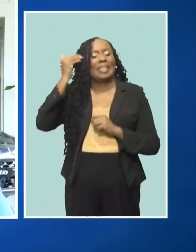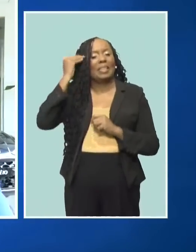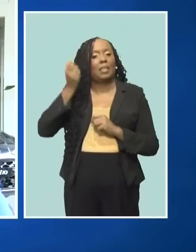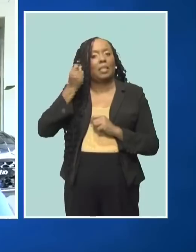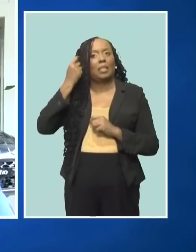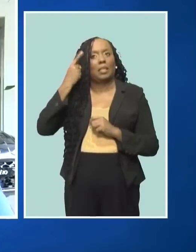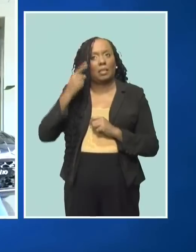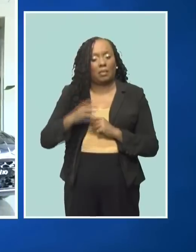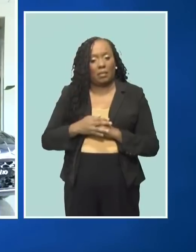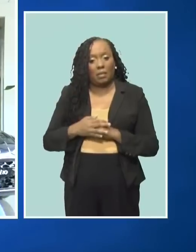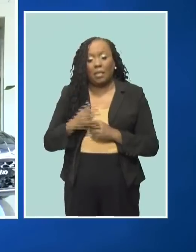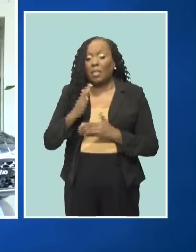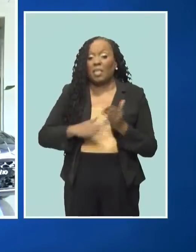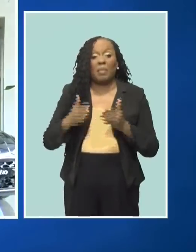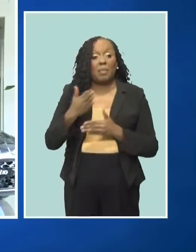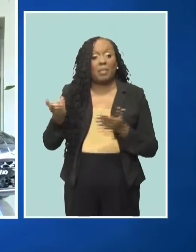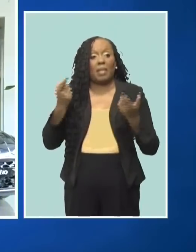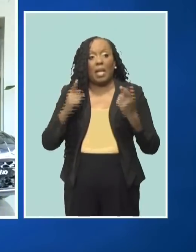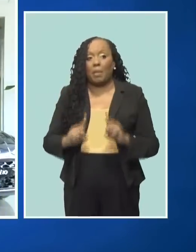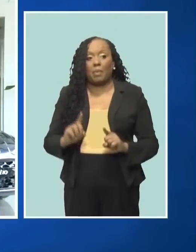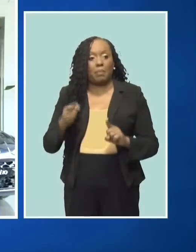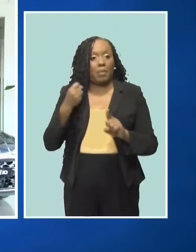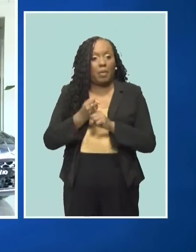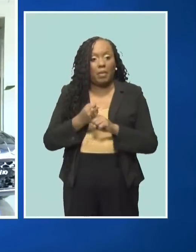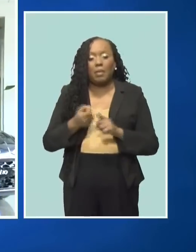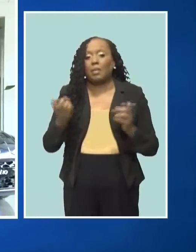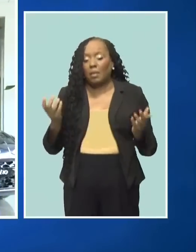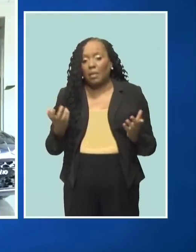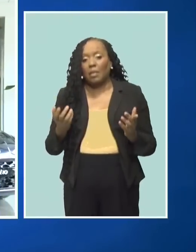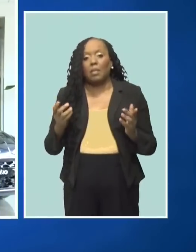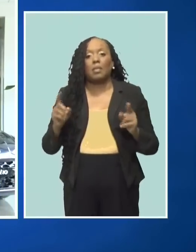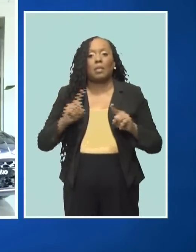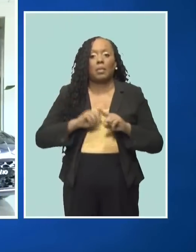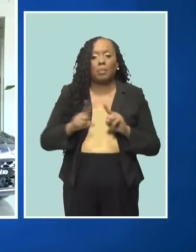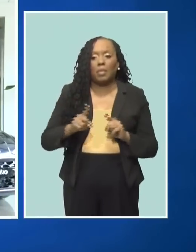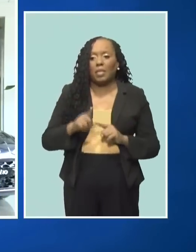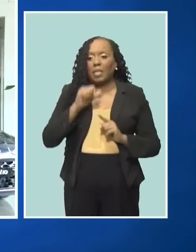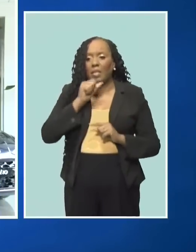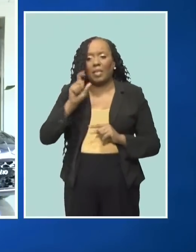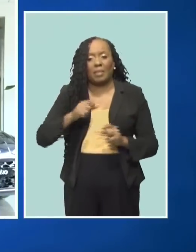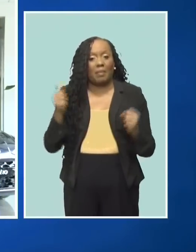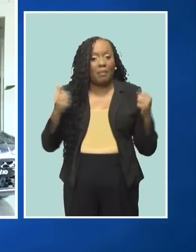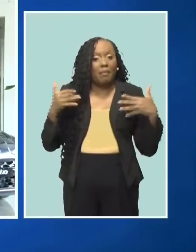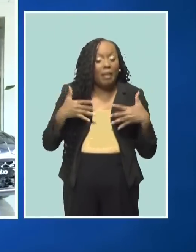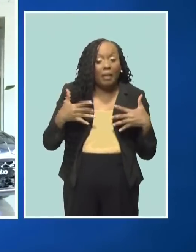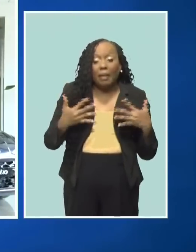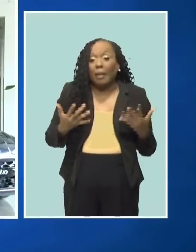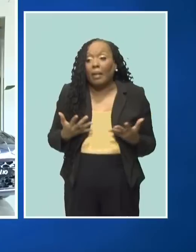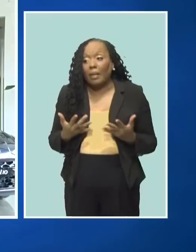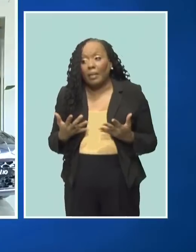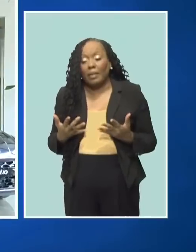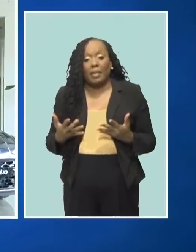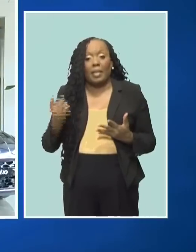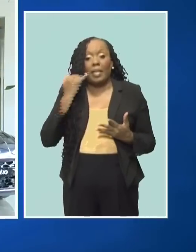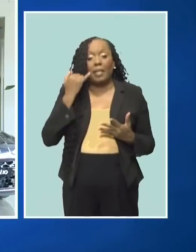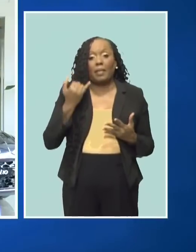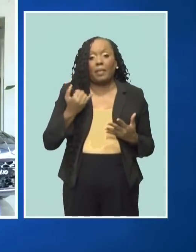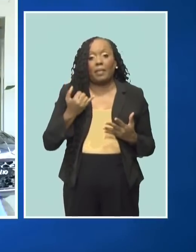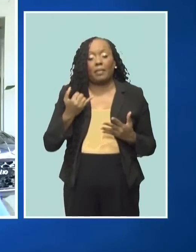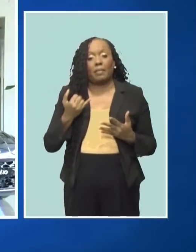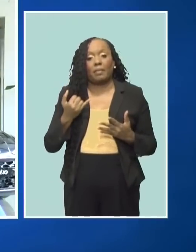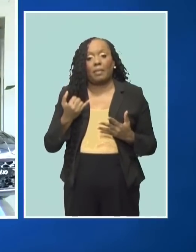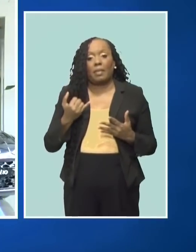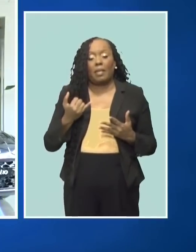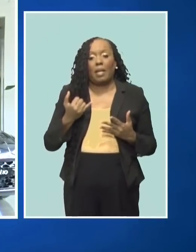Things can happen, and this is across the board. But it's not a case where there should be any fear mongering because of the fact that an accident happened and